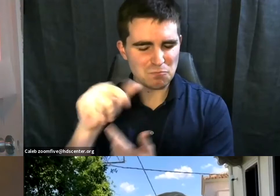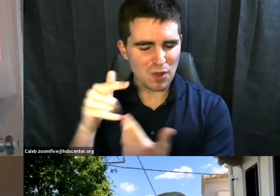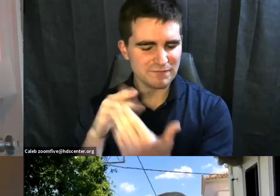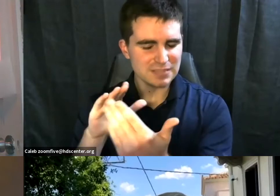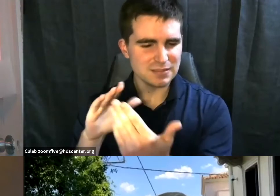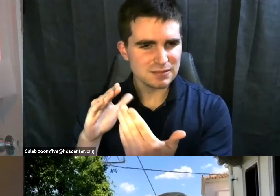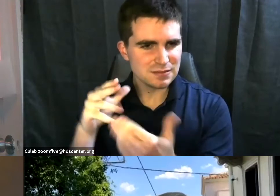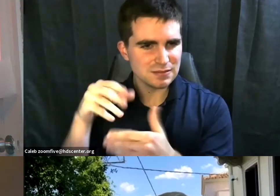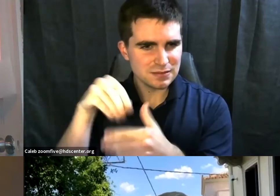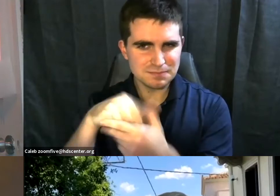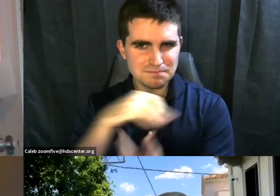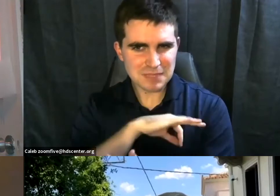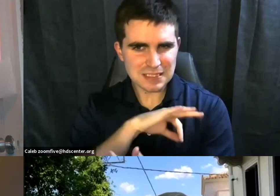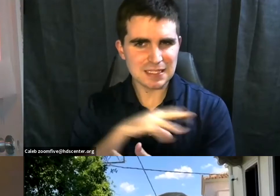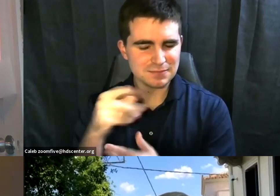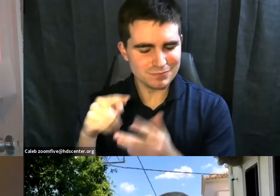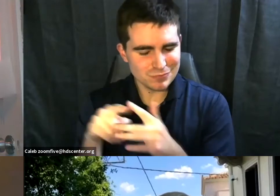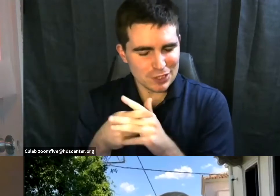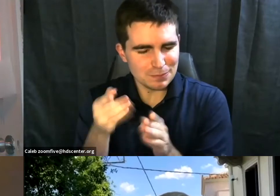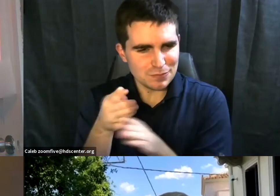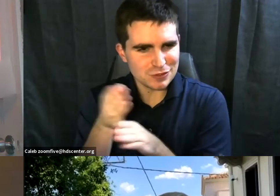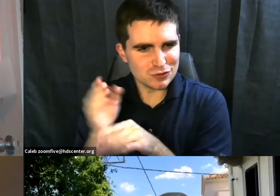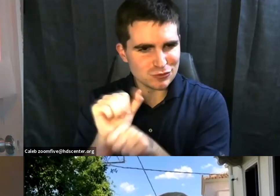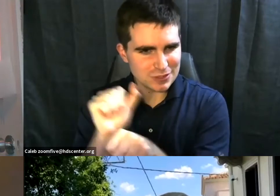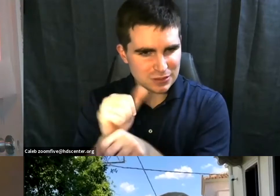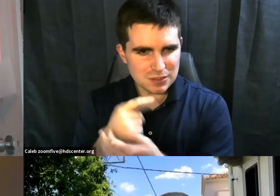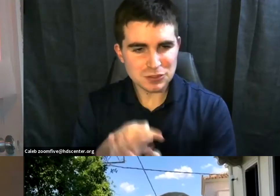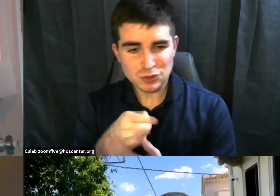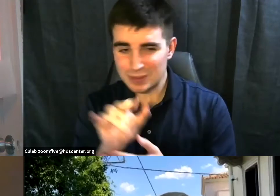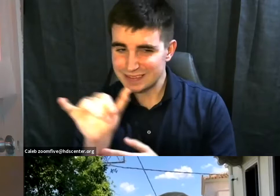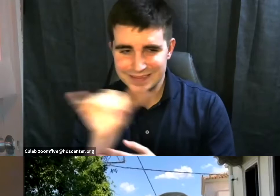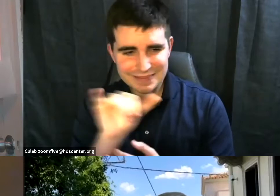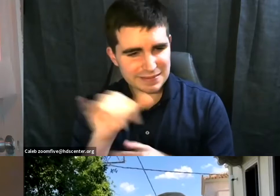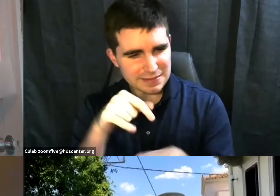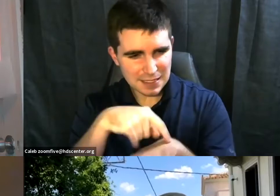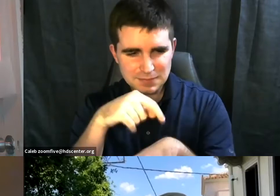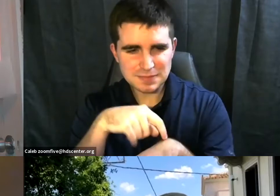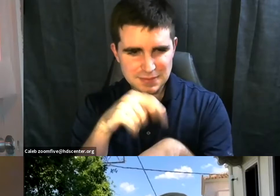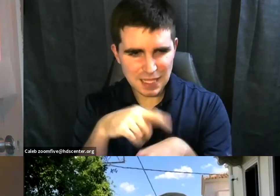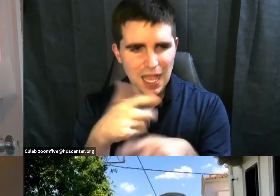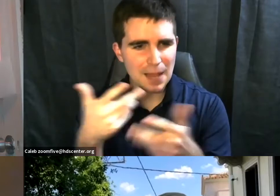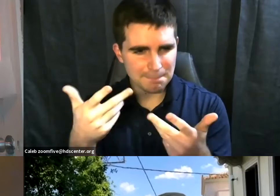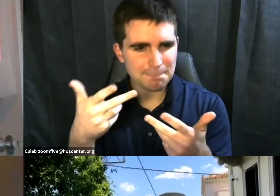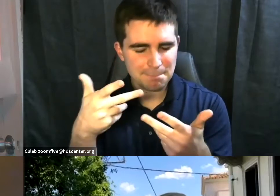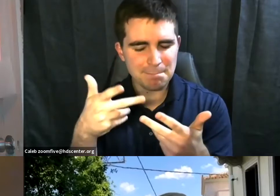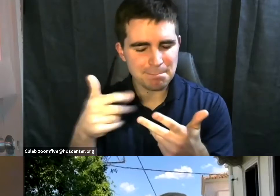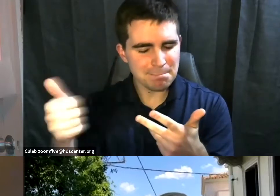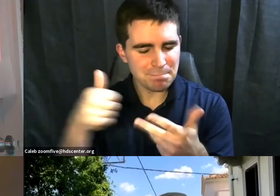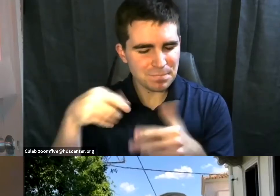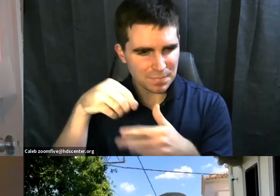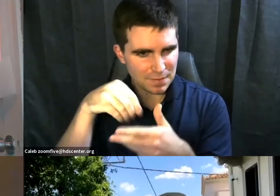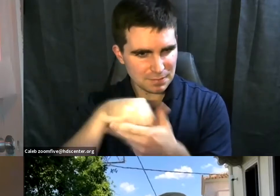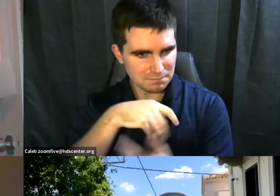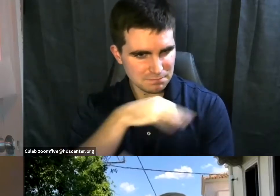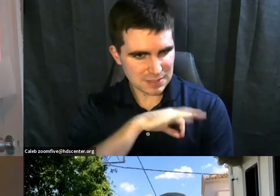Pitt grad student around the same time. What barriers did people with disabilities face getting around the city in the